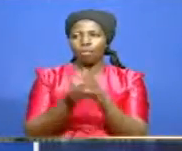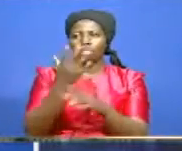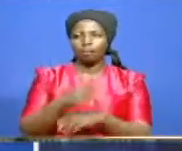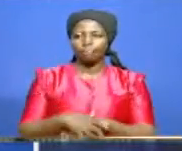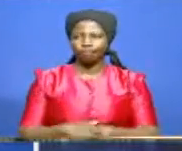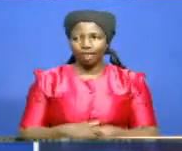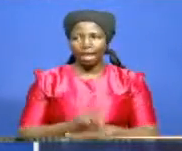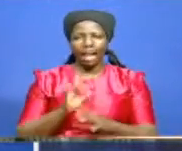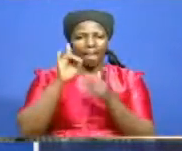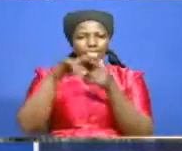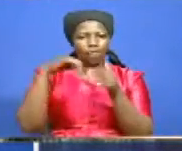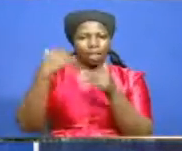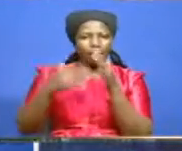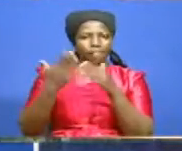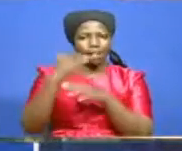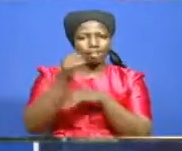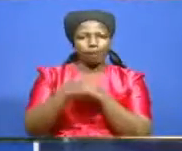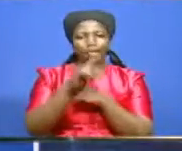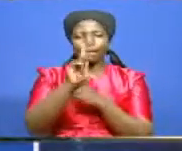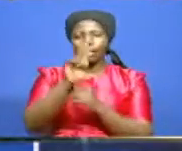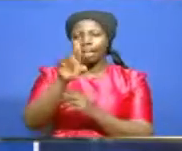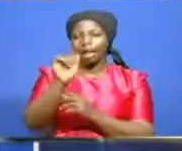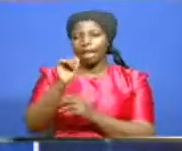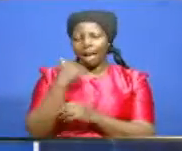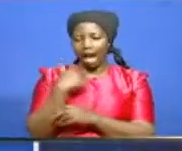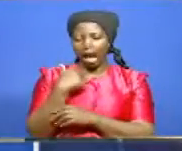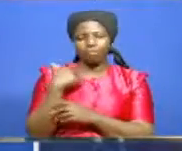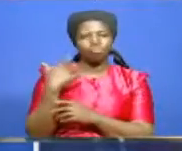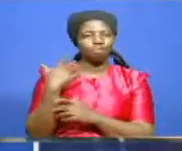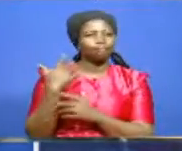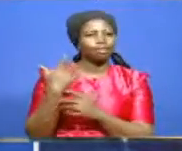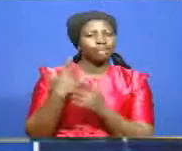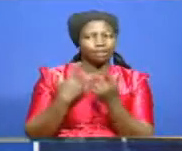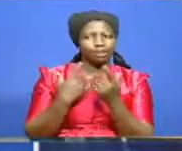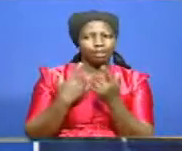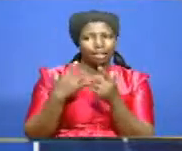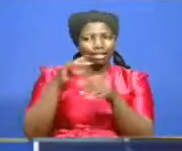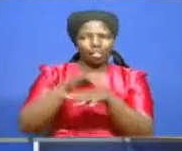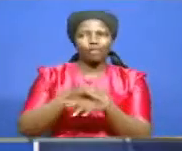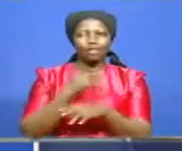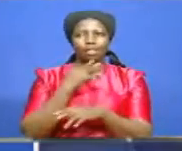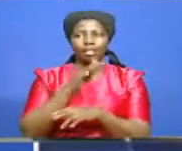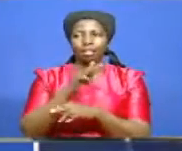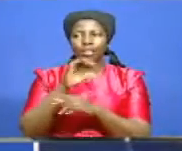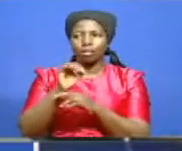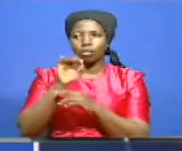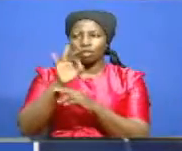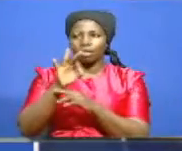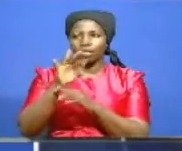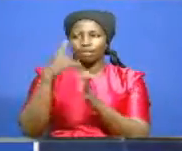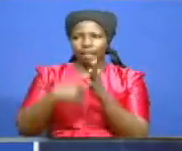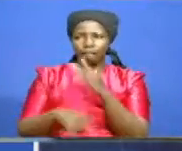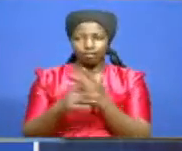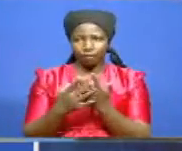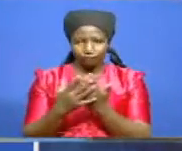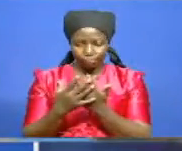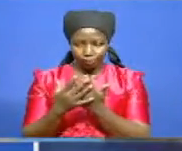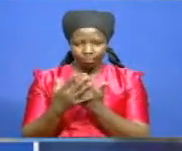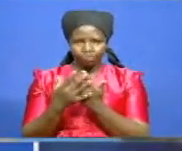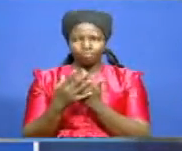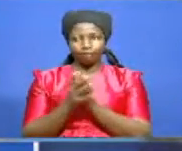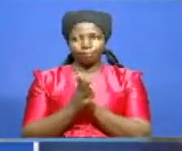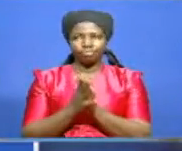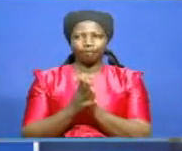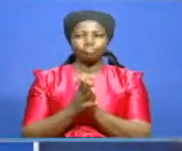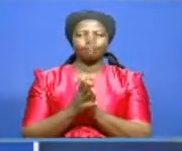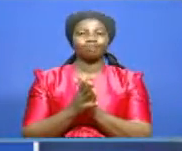By the end of last month, the Kenya Revenue Authority had solved 393 tax-related disputes using the alternative dispute resolution